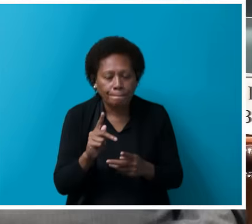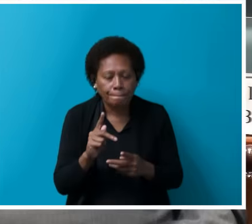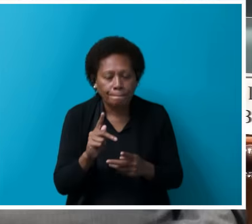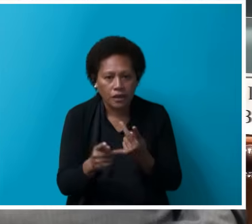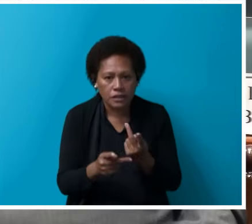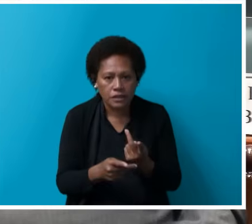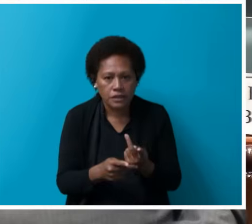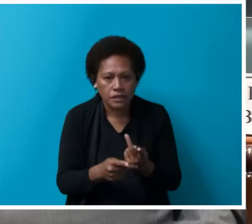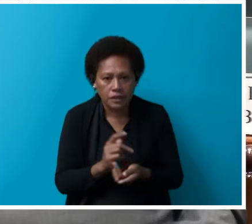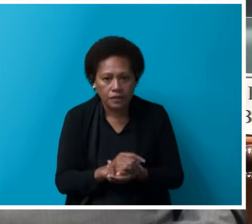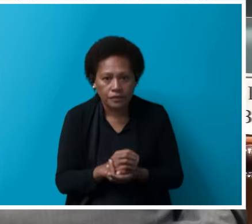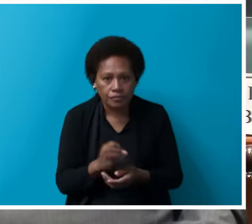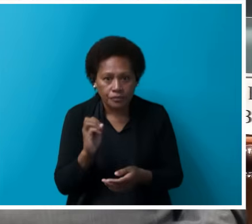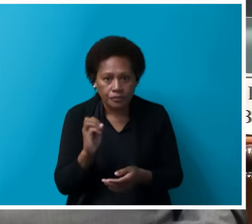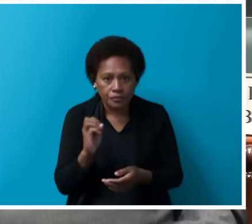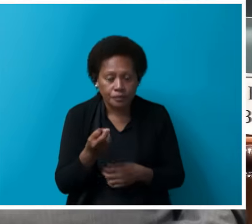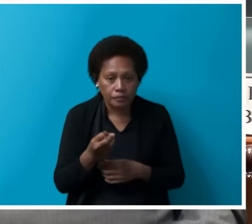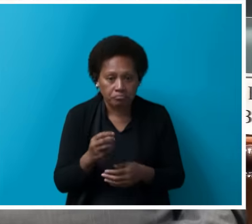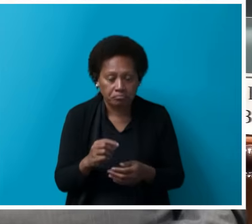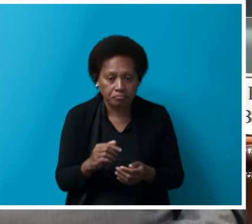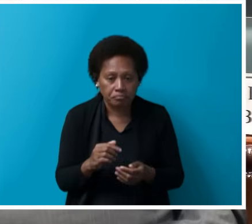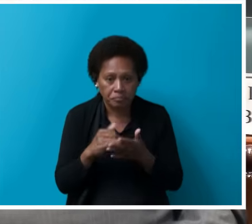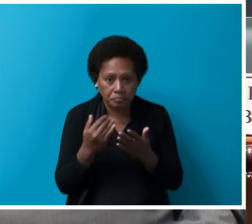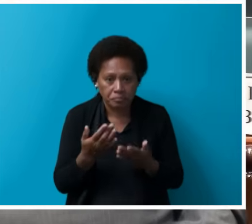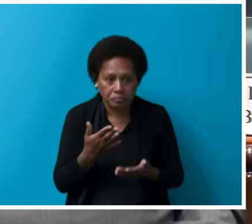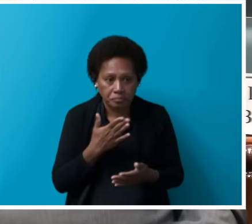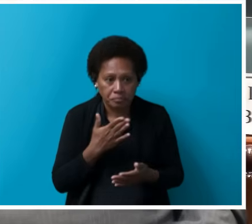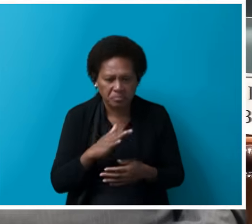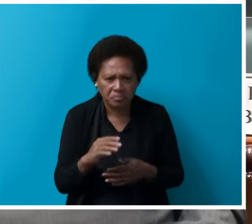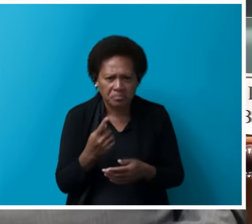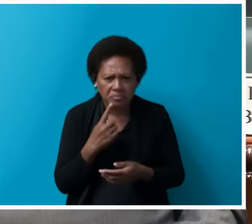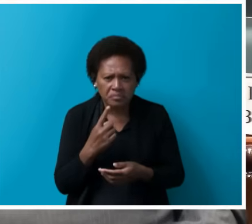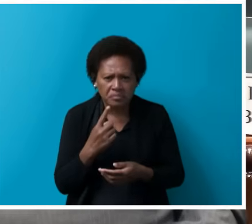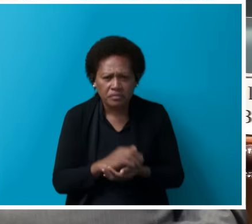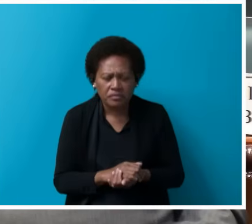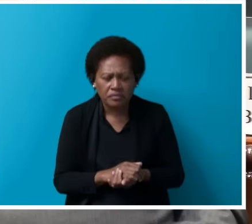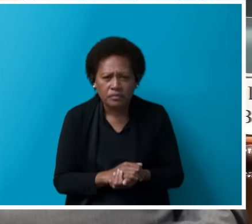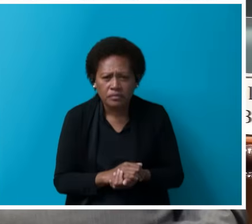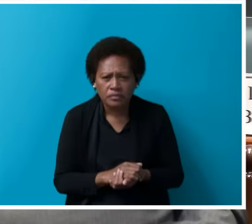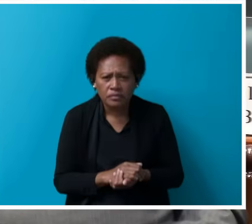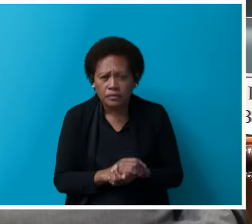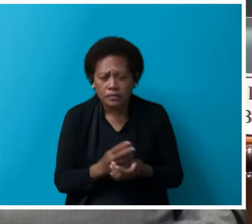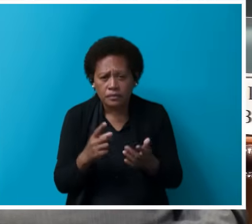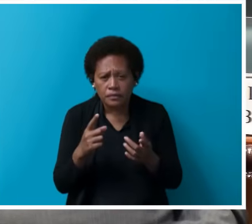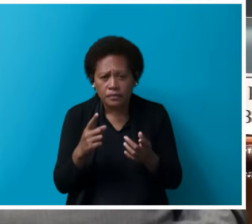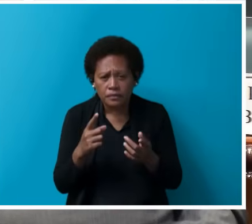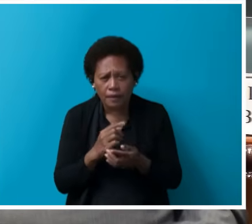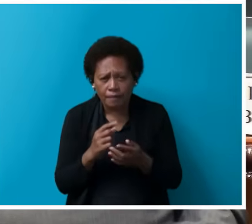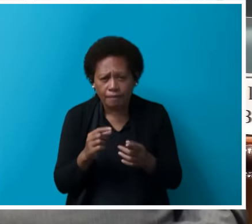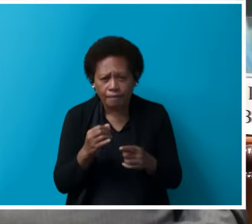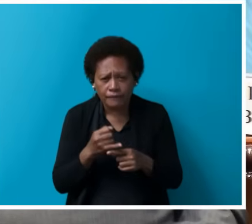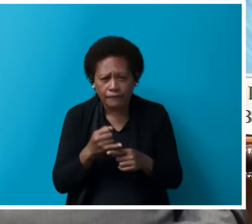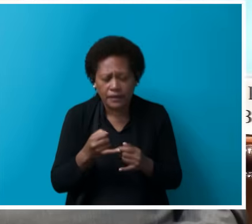I would like to highlight that direct or income taxes are projected to increase by 72.8 million, led by higher